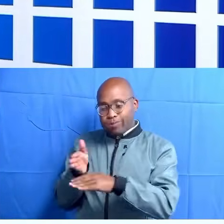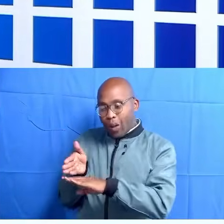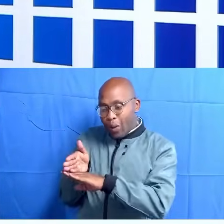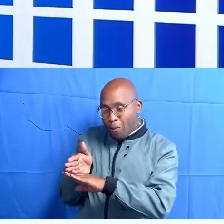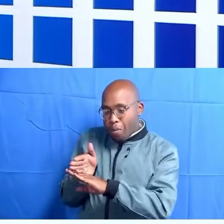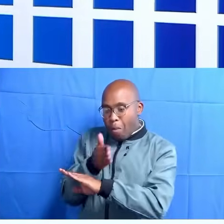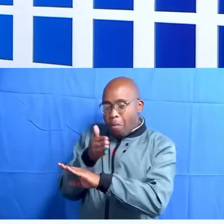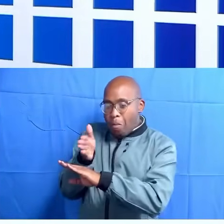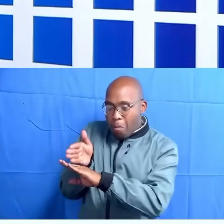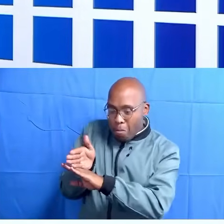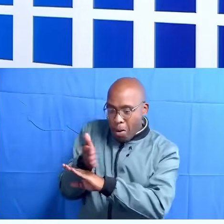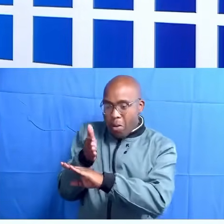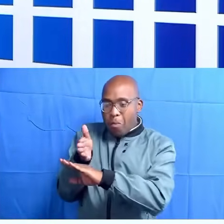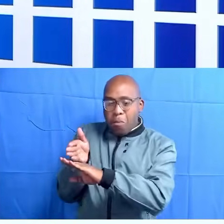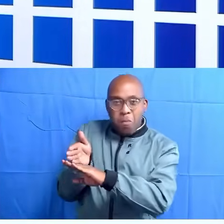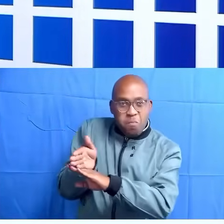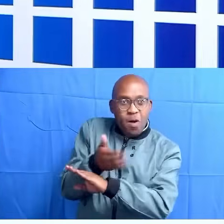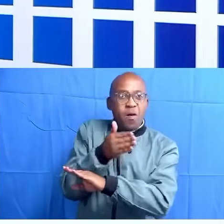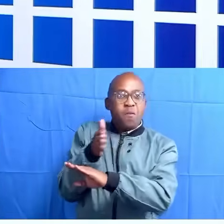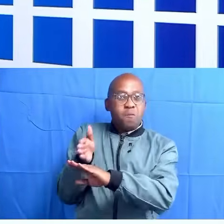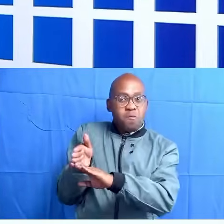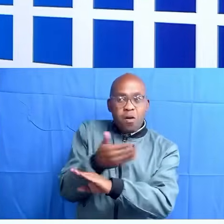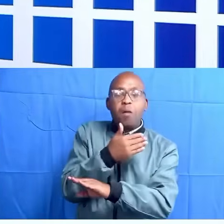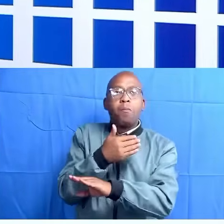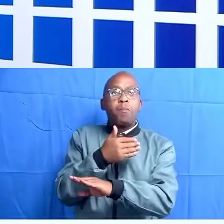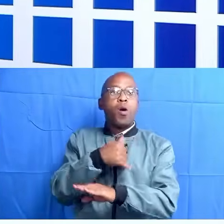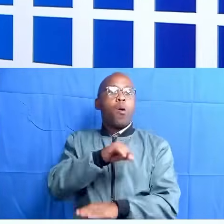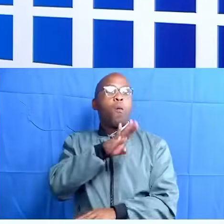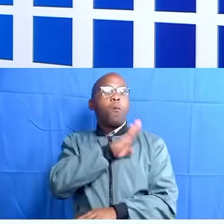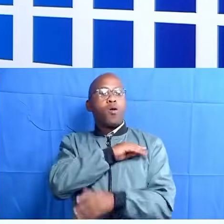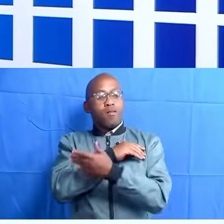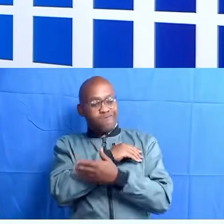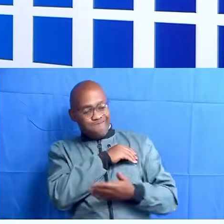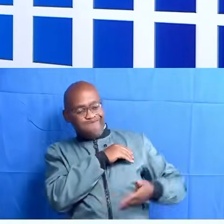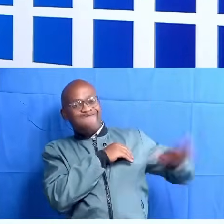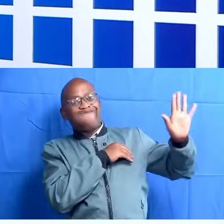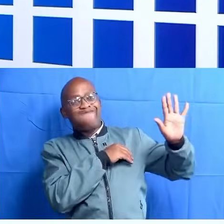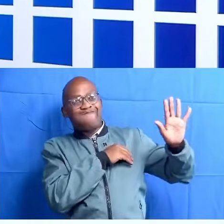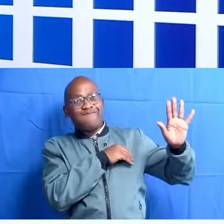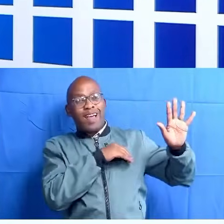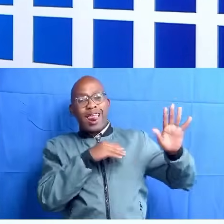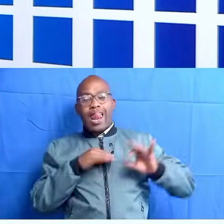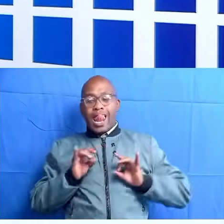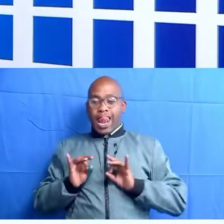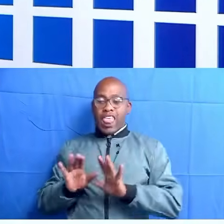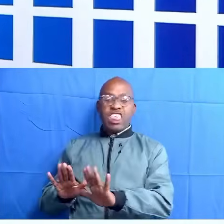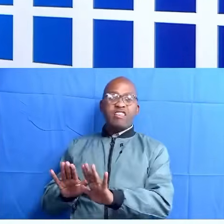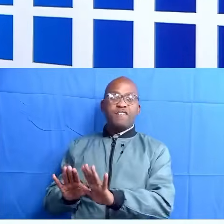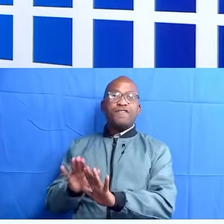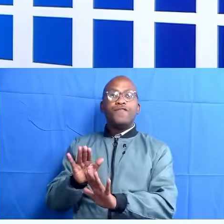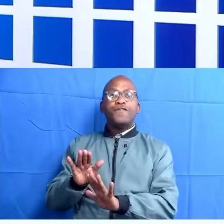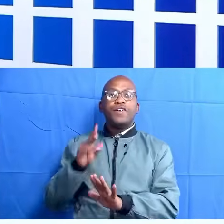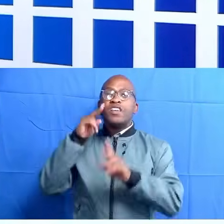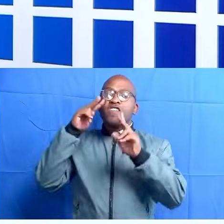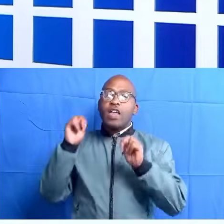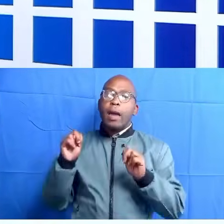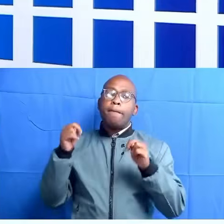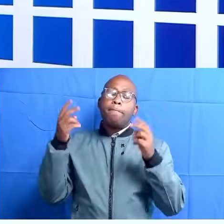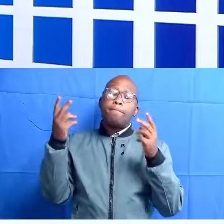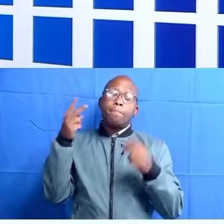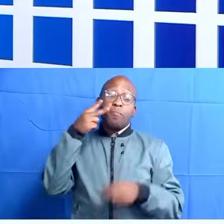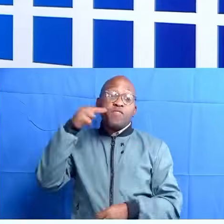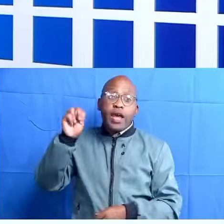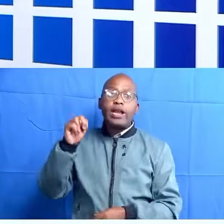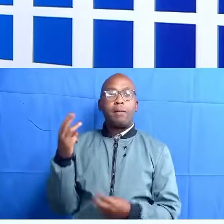America and leave the Vietnamese people fighting their war. So you can see there that the United States